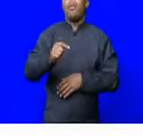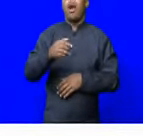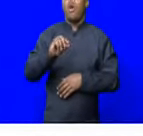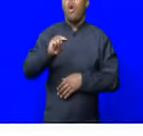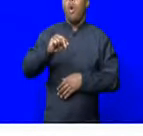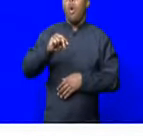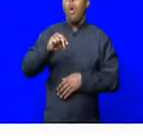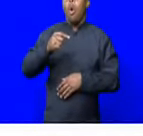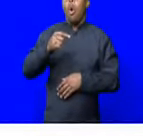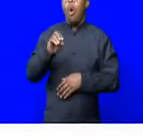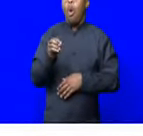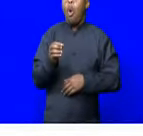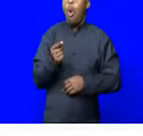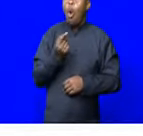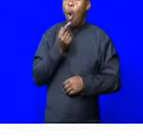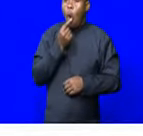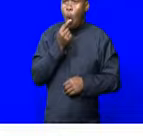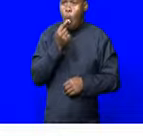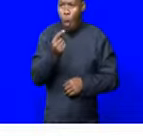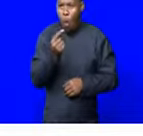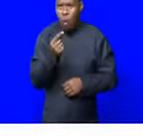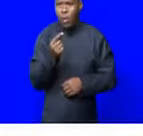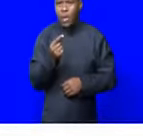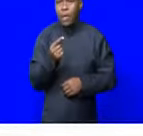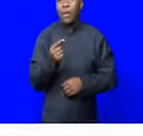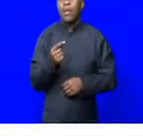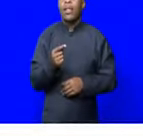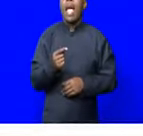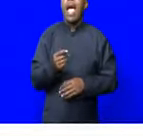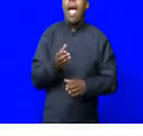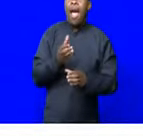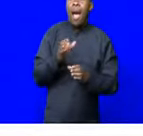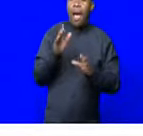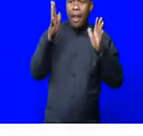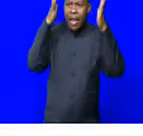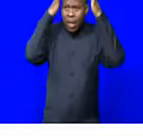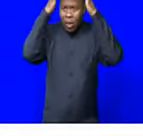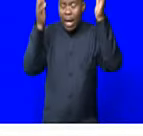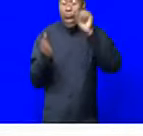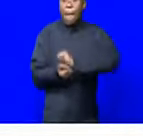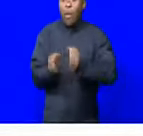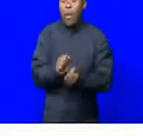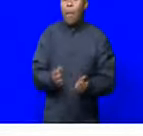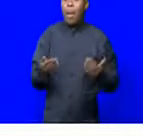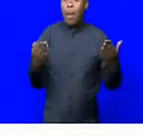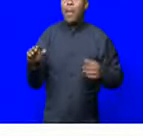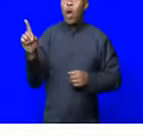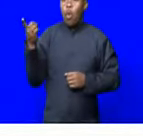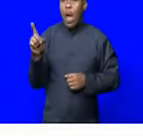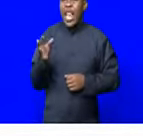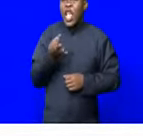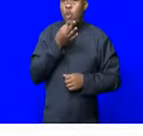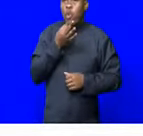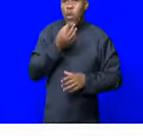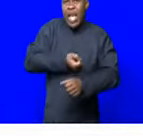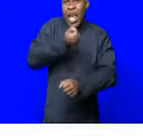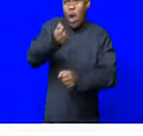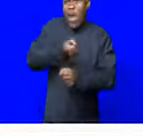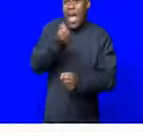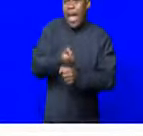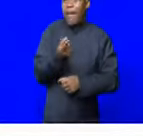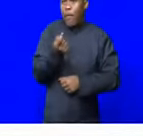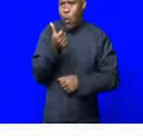from Young Heroes Organization, says the country is faced with the issue of youth unemployment that needs to be